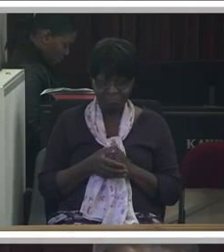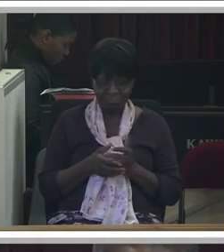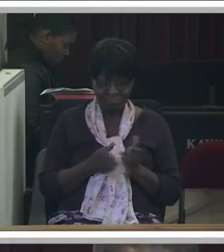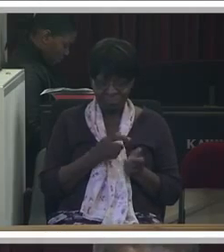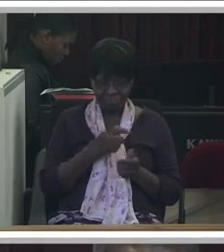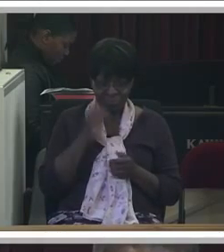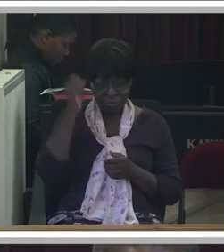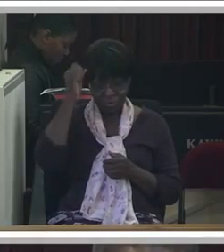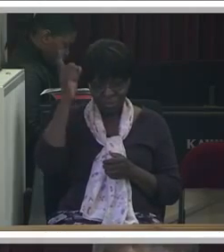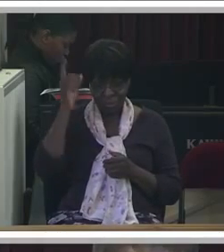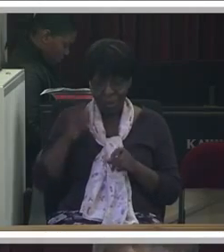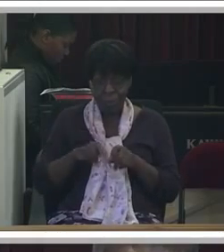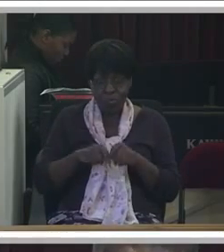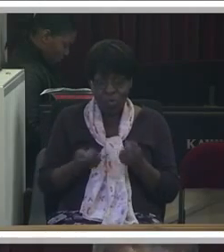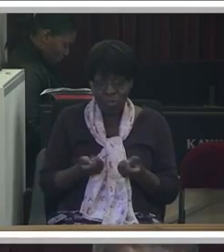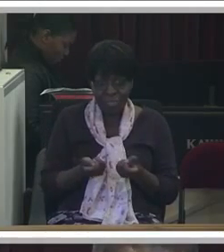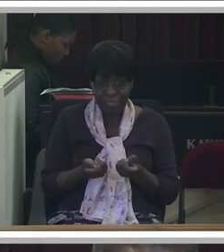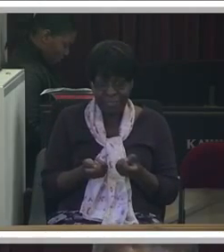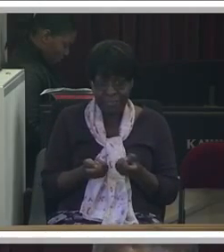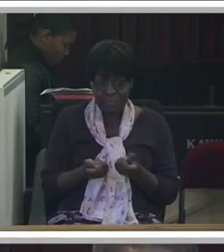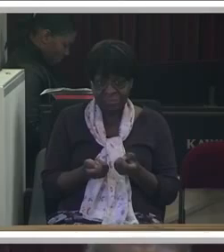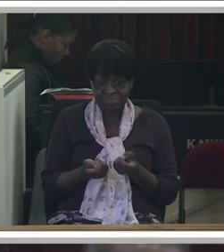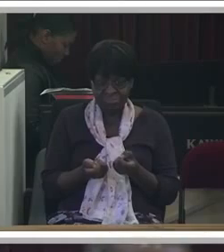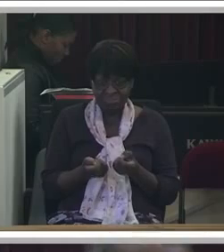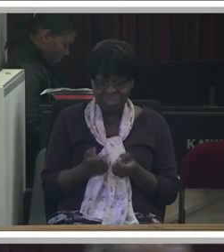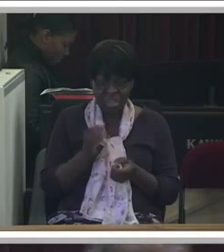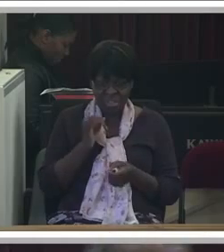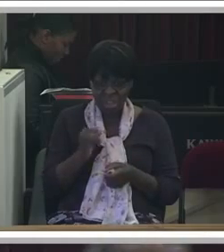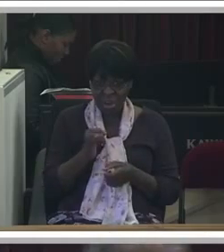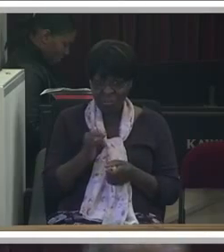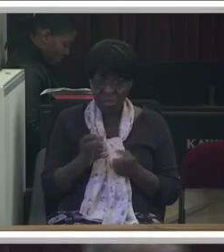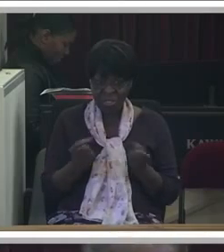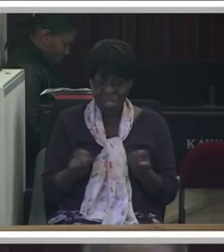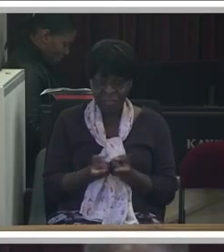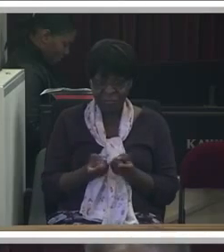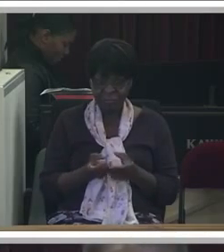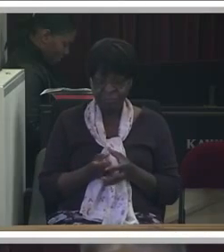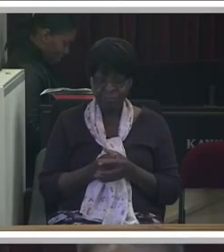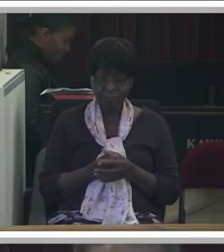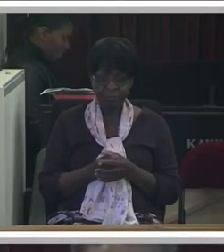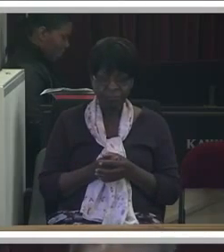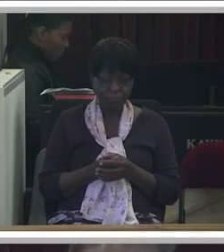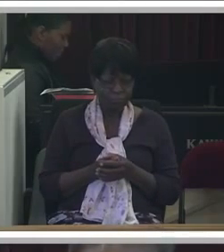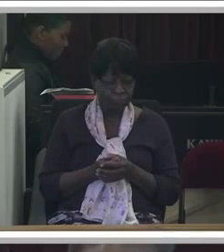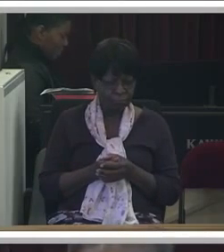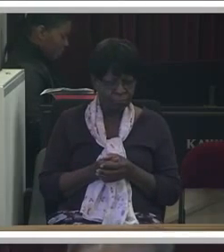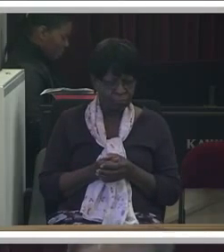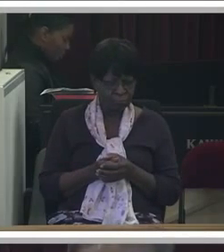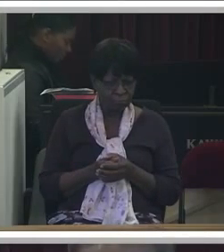Brokenness is a terrible thing. And then I watched a lady that I used to see about and